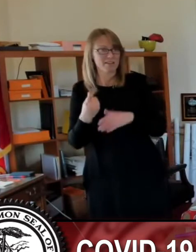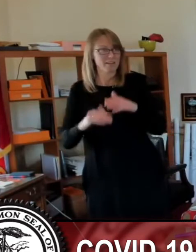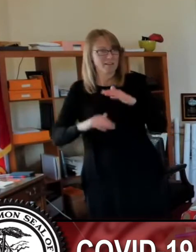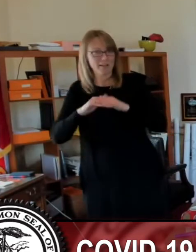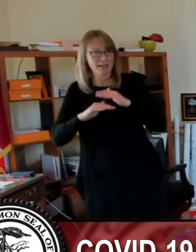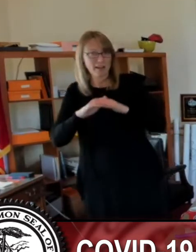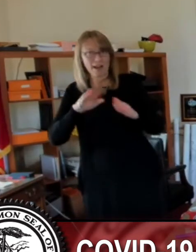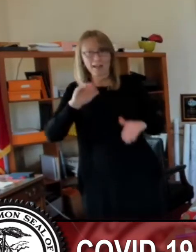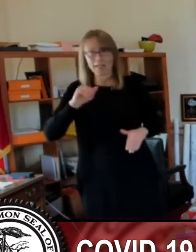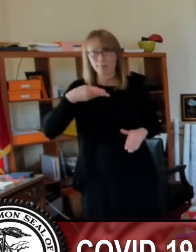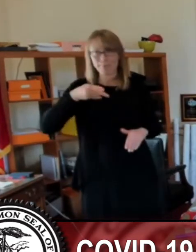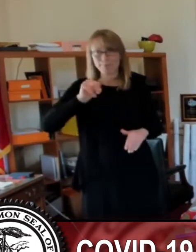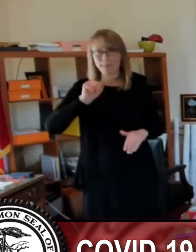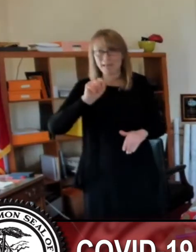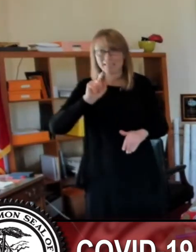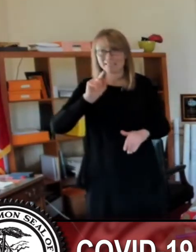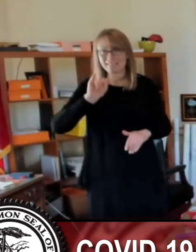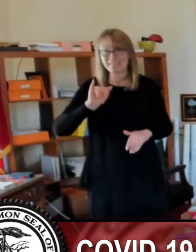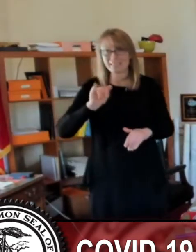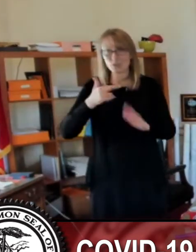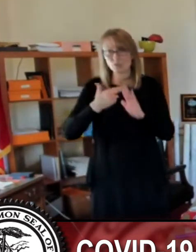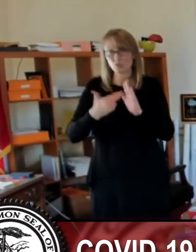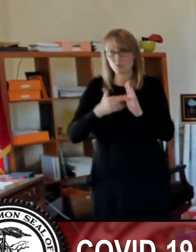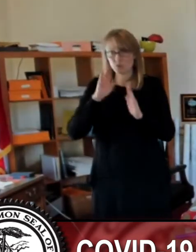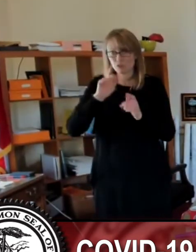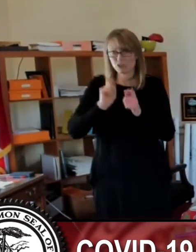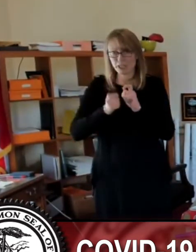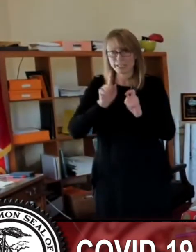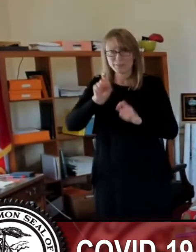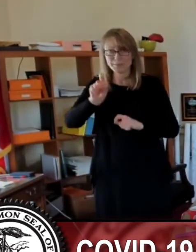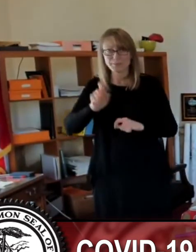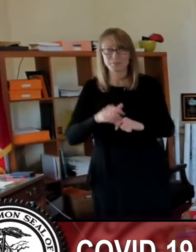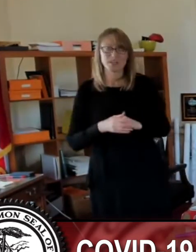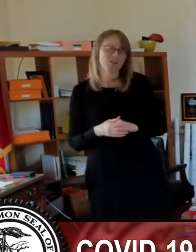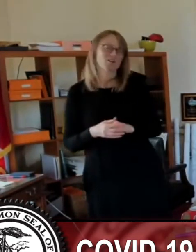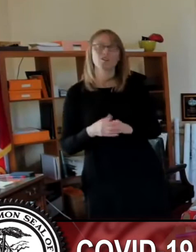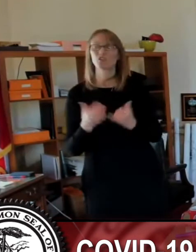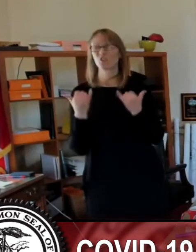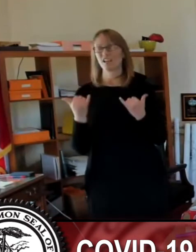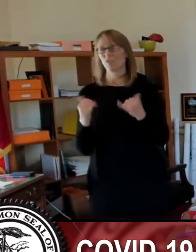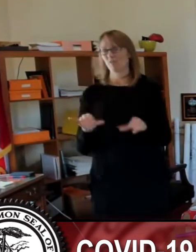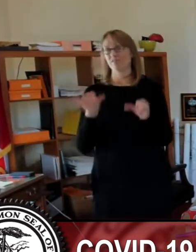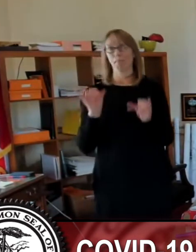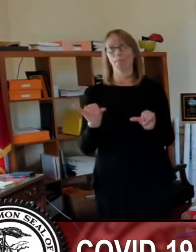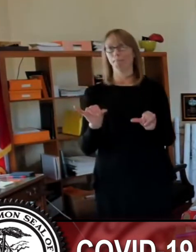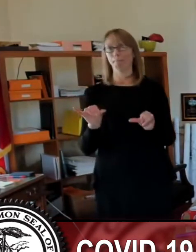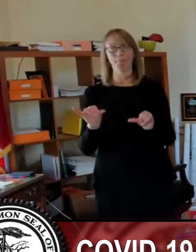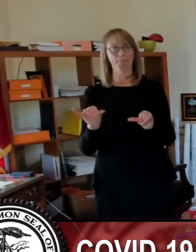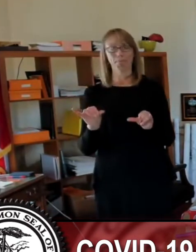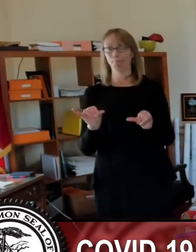or. Either or. Right now, we're going to hold steady with that because we don't